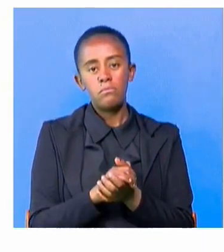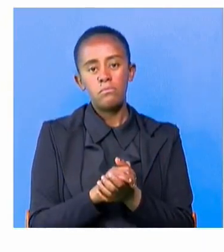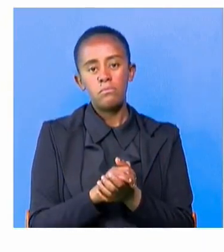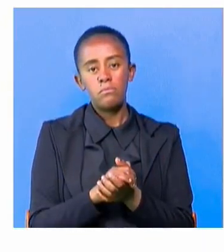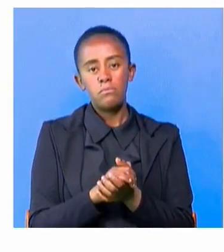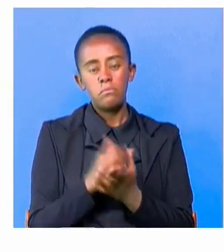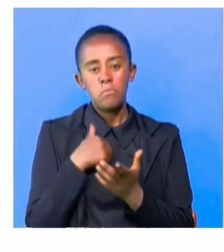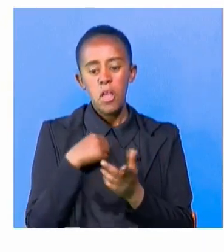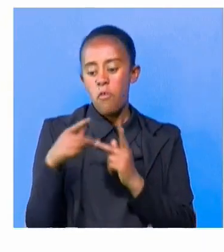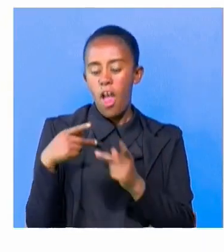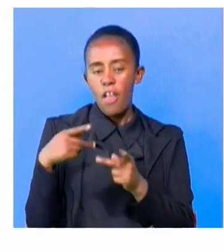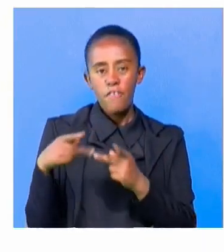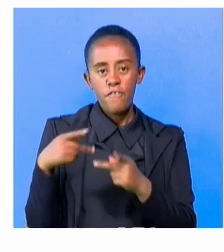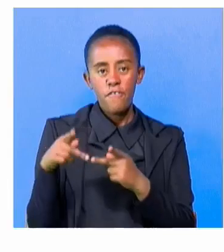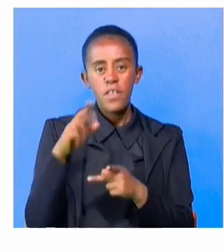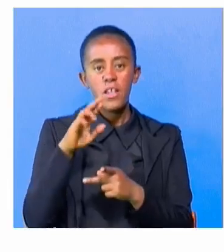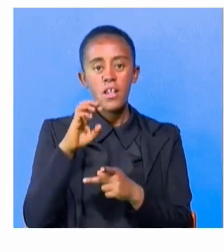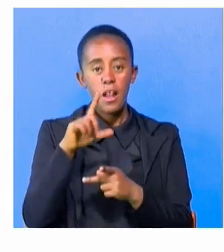relatives,